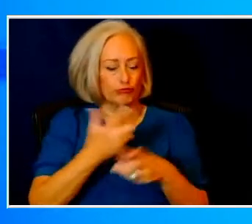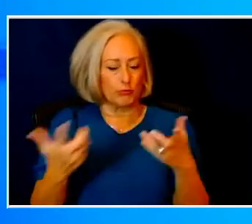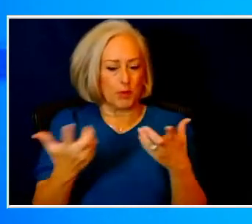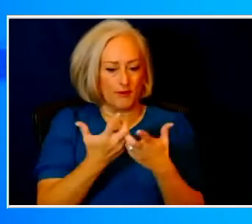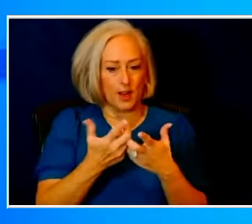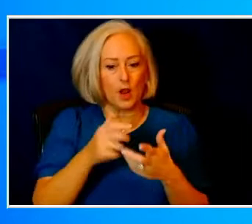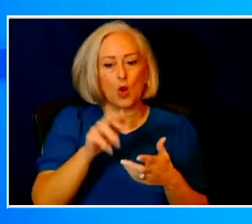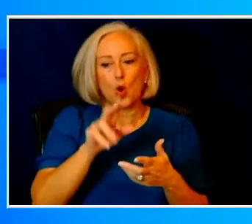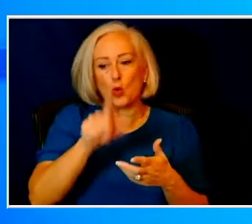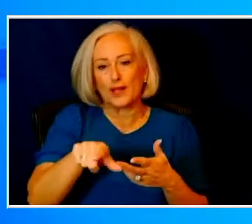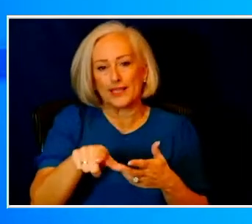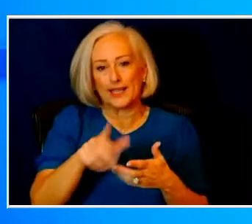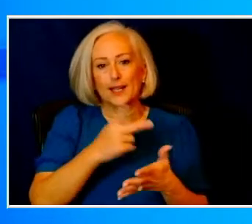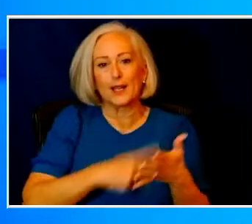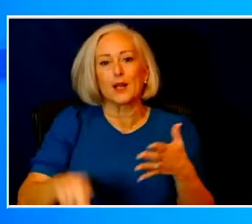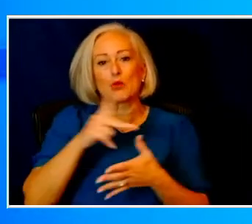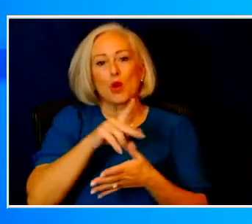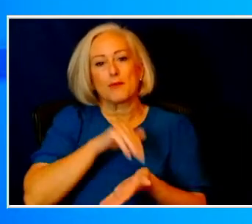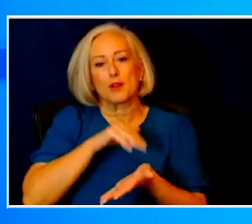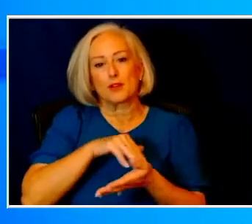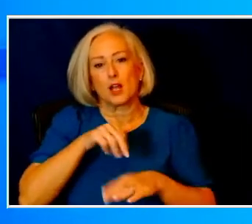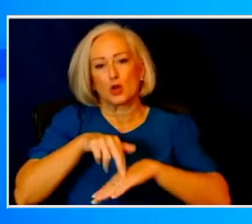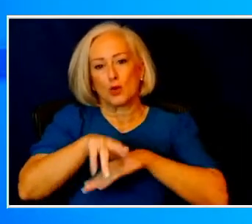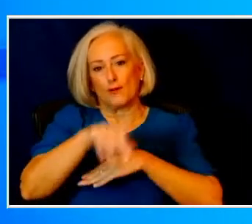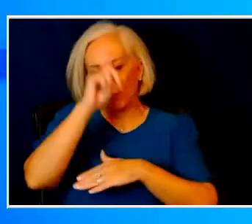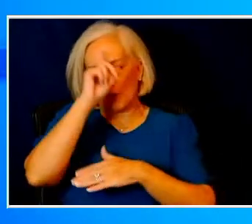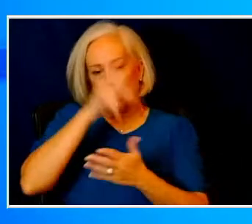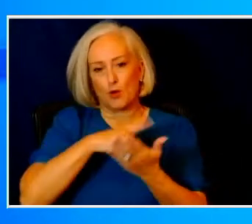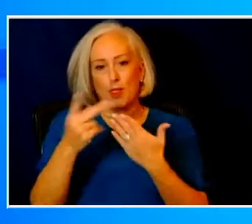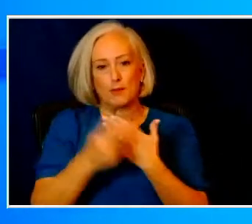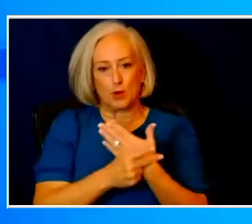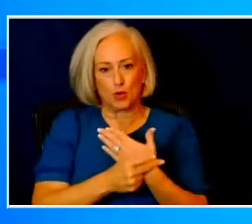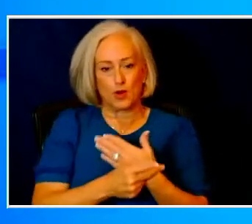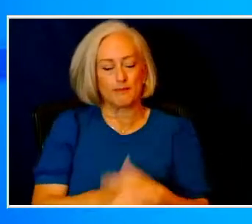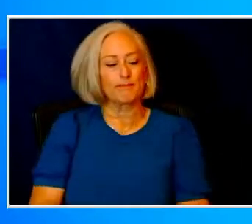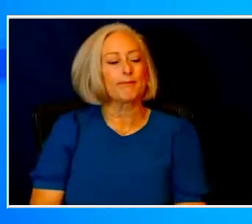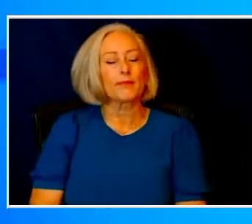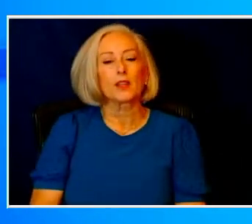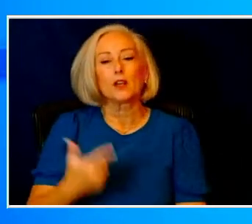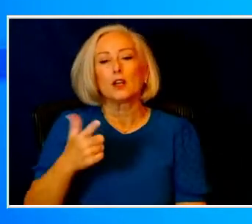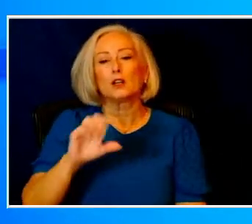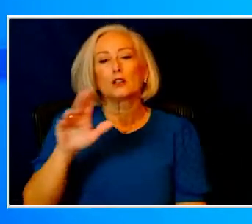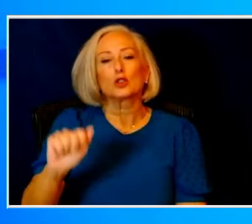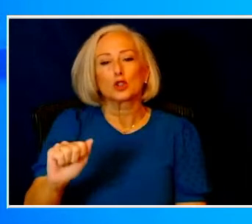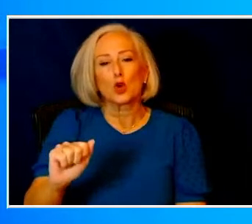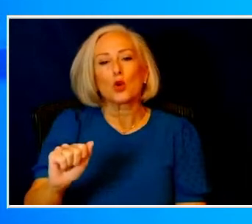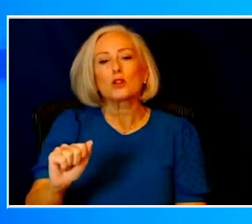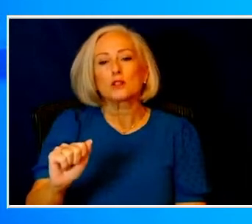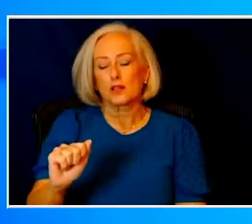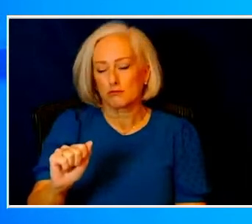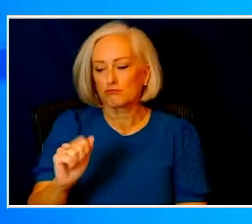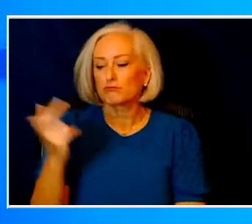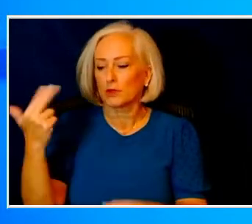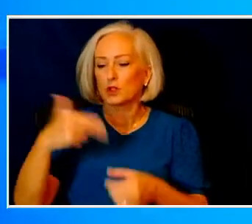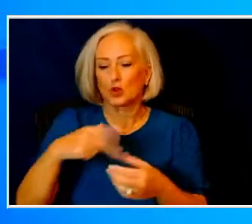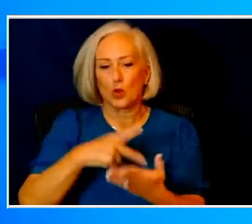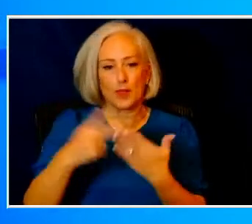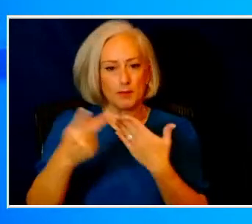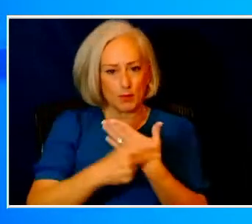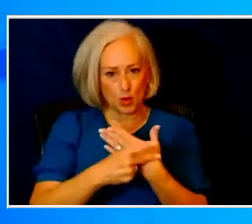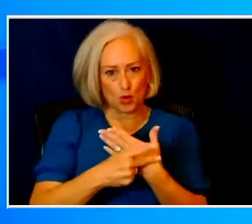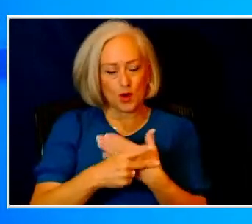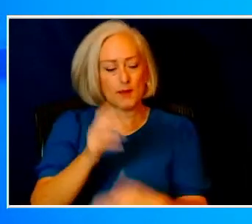care referral into the program. And then, just like Georgia, there's a lot of people that will join our programs or join our clinic